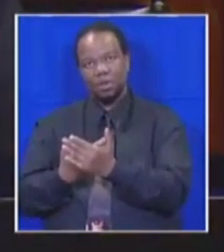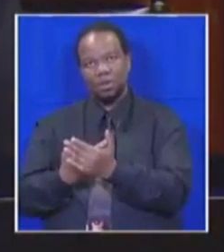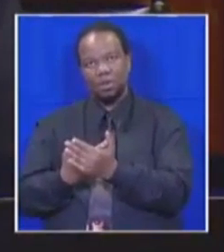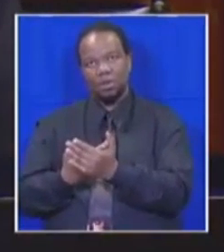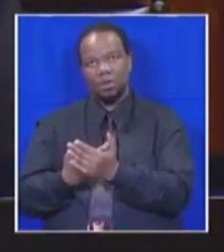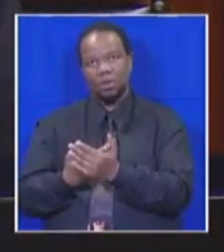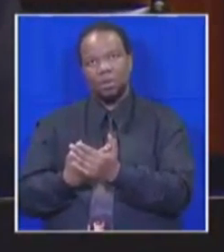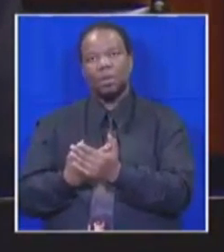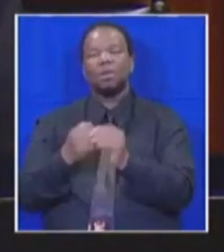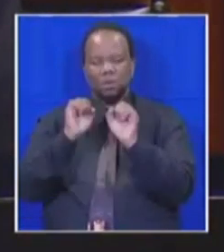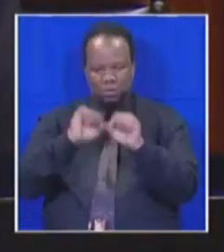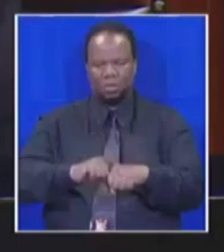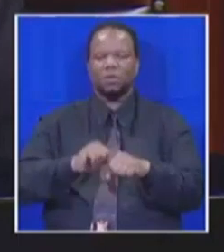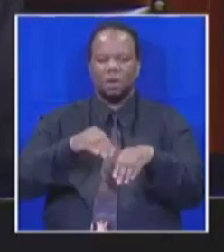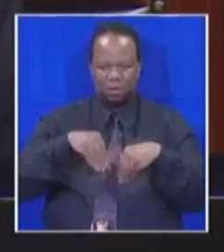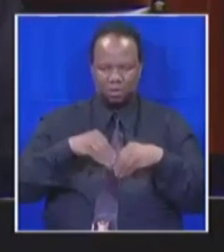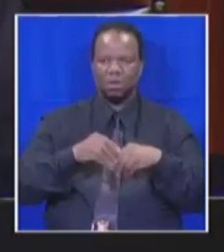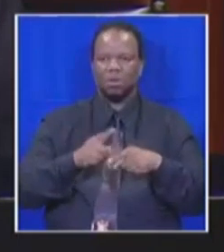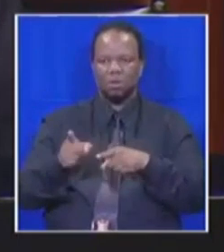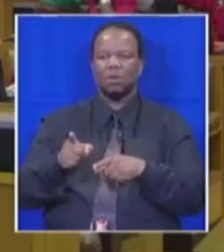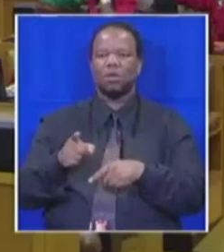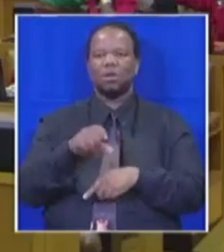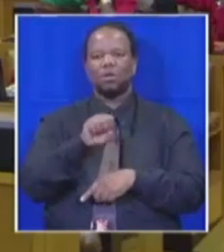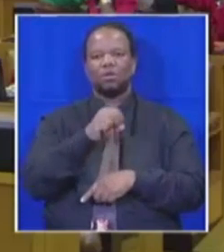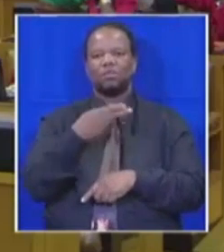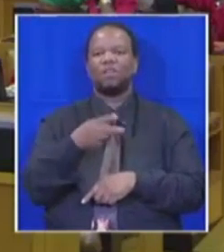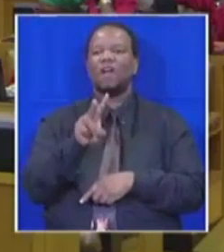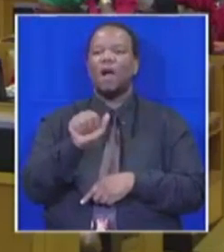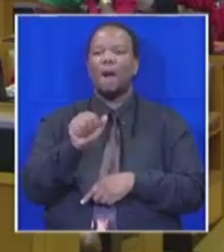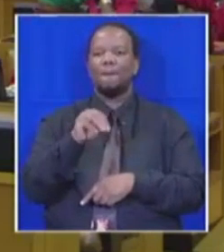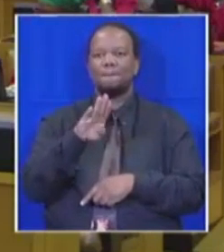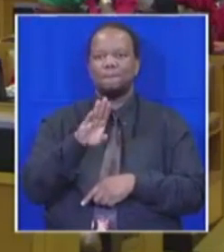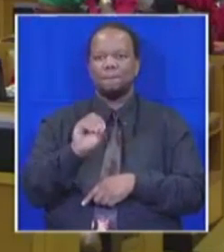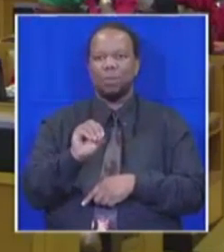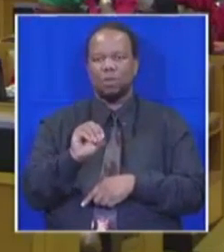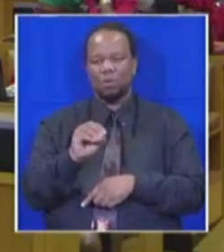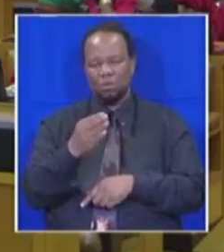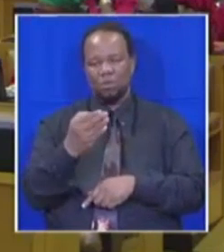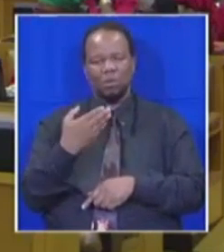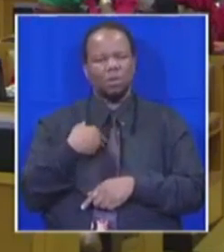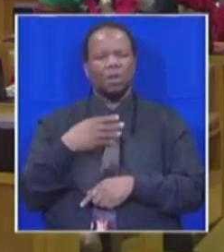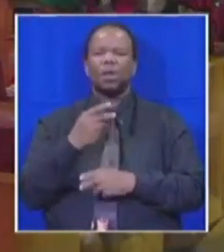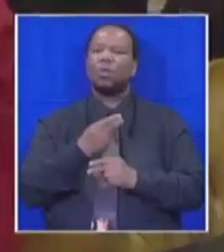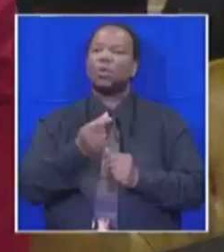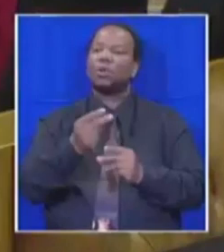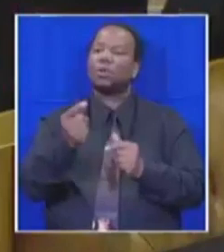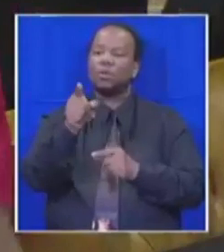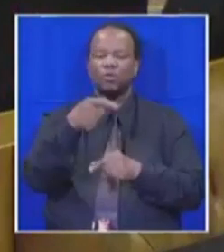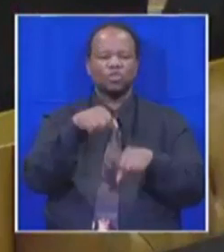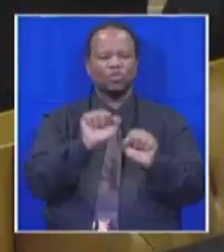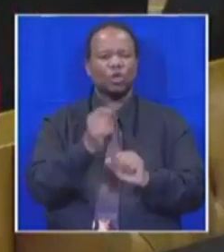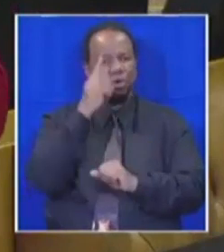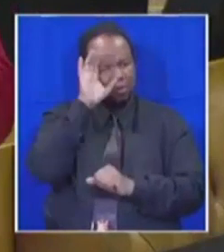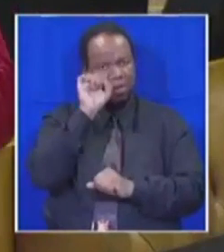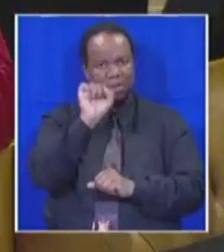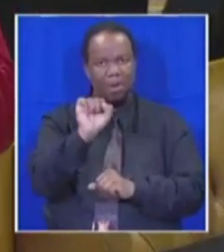Yes, that's what should be done. Honorable Shivambu? Chairperson, just quickly, that you must remember that